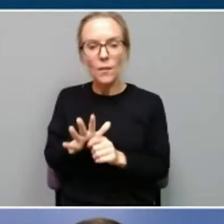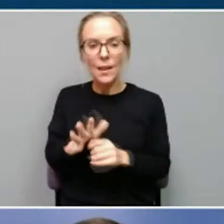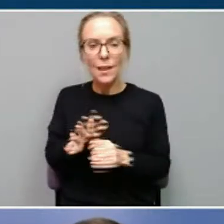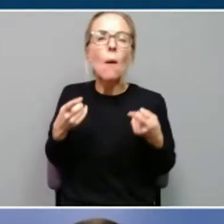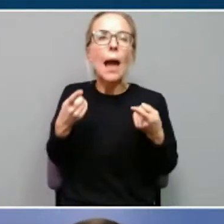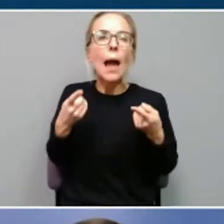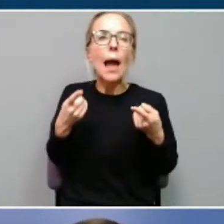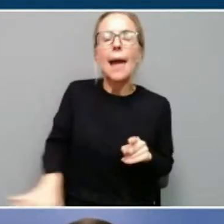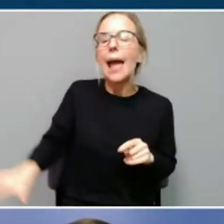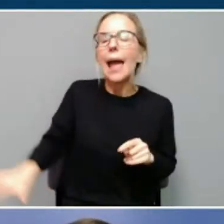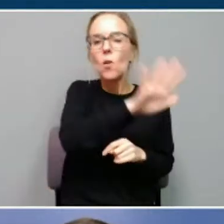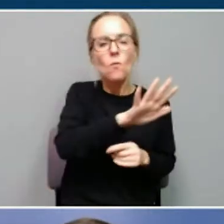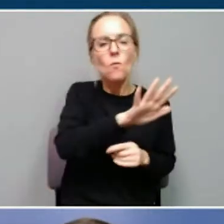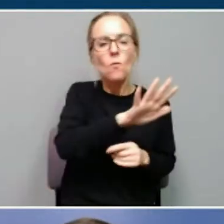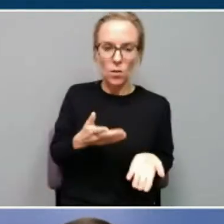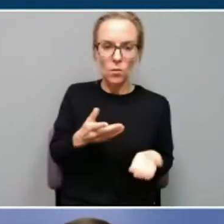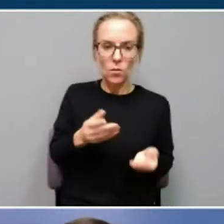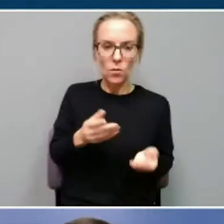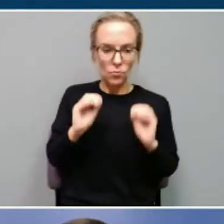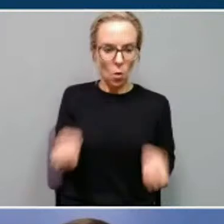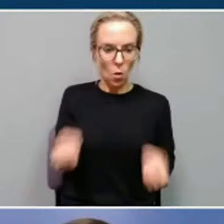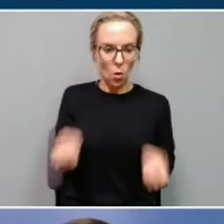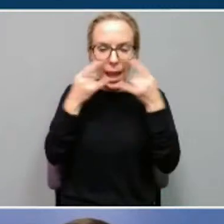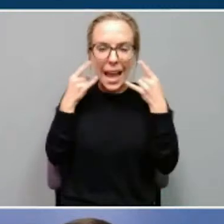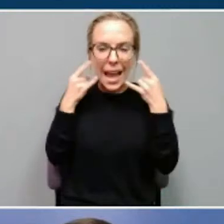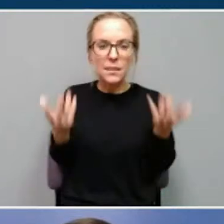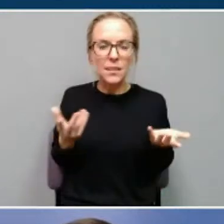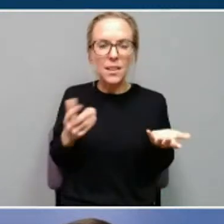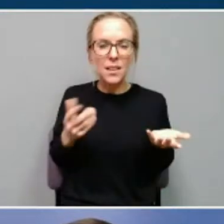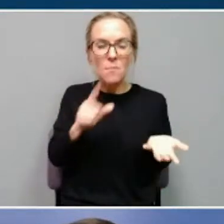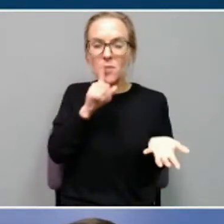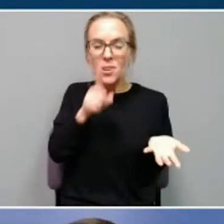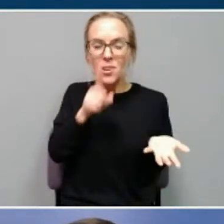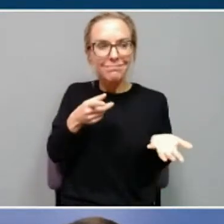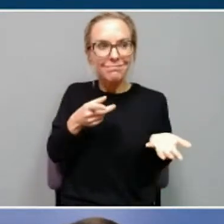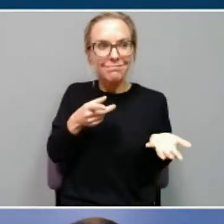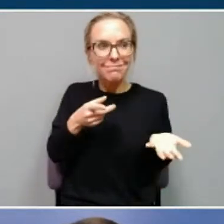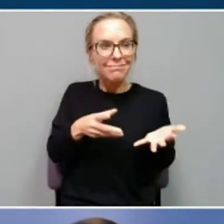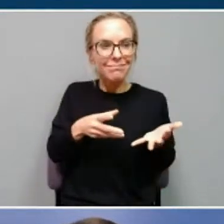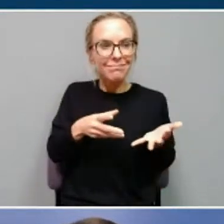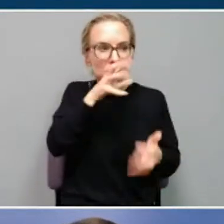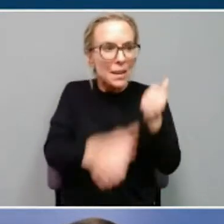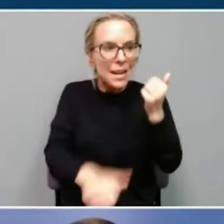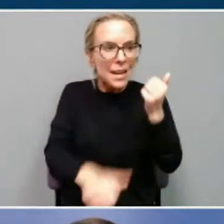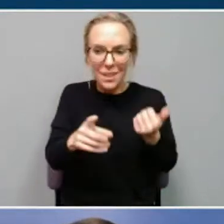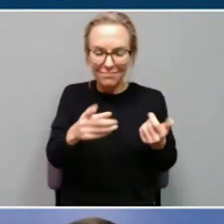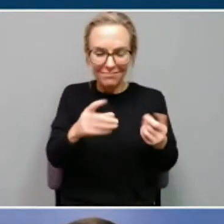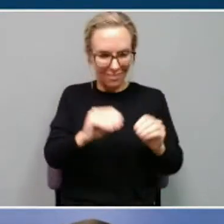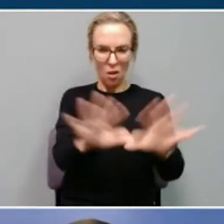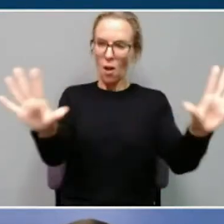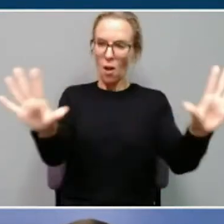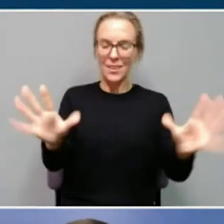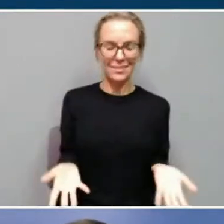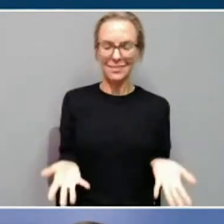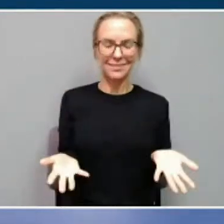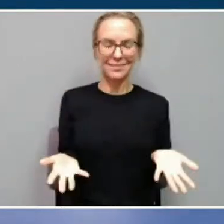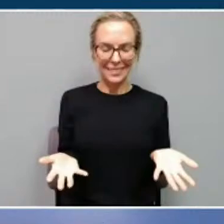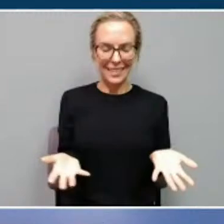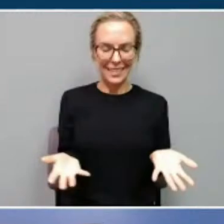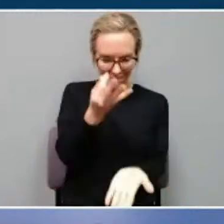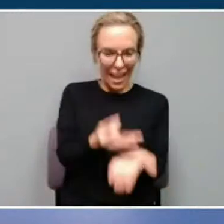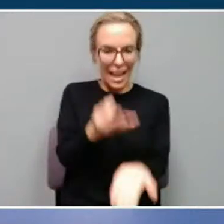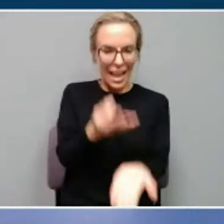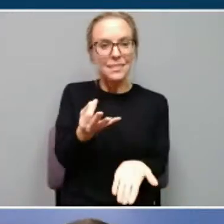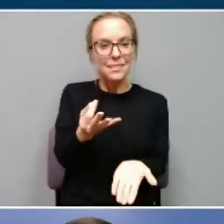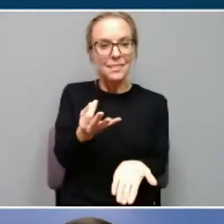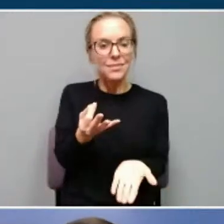when you don't mask. I'm not trying to be flippant. It's just night and day. It's fact, and then it's trying to